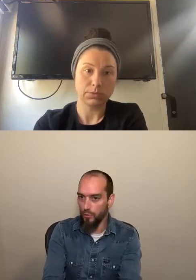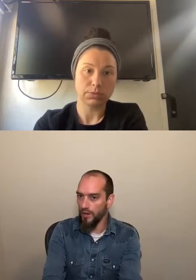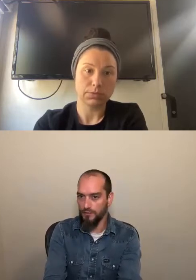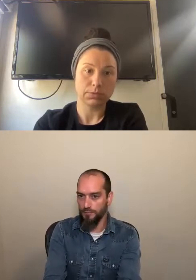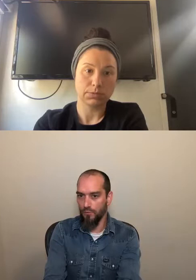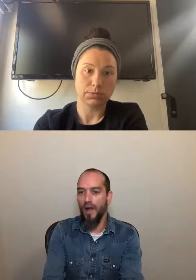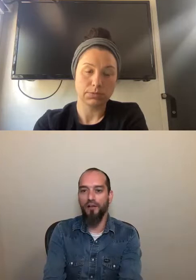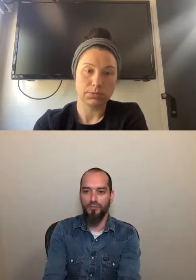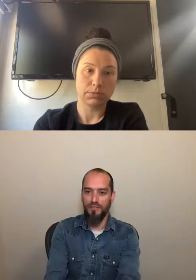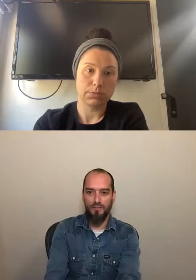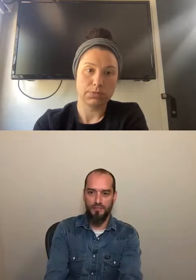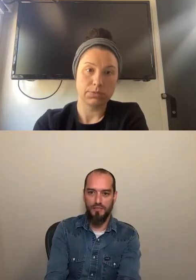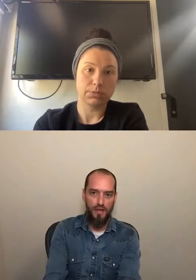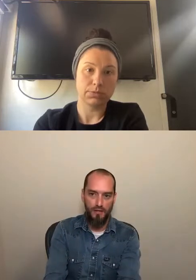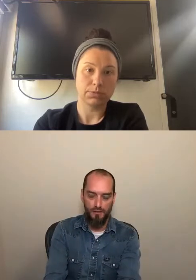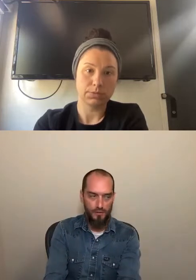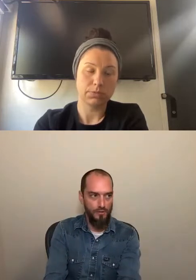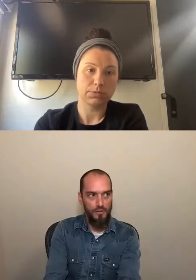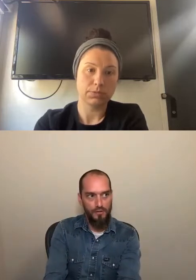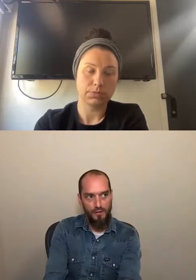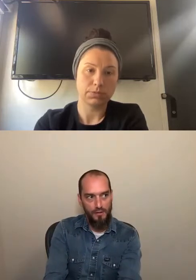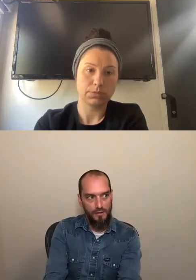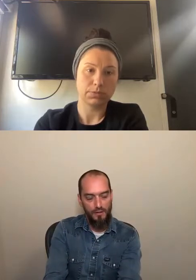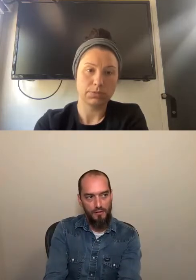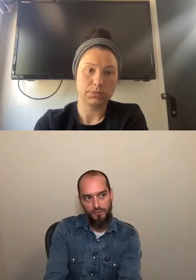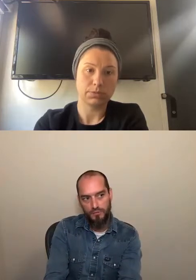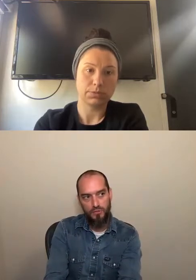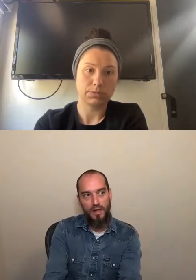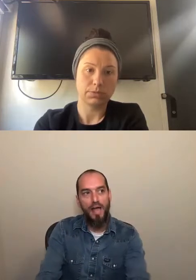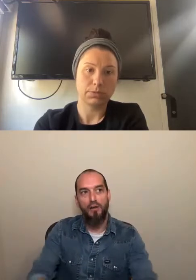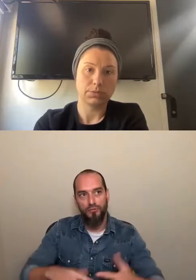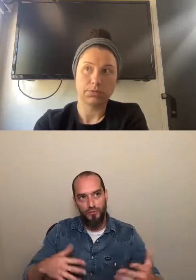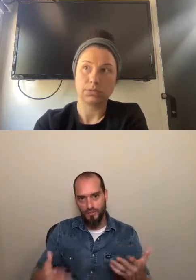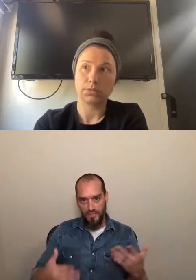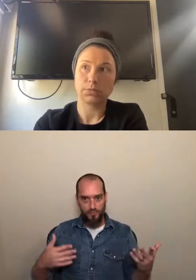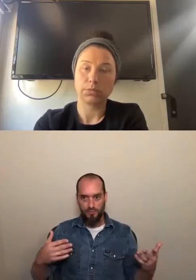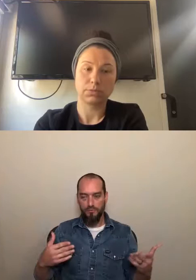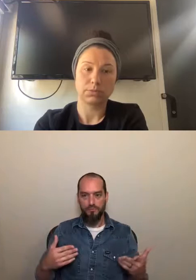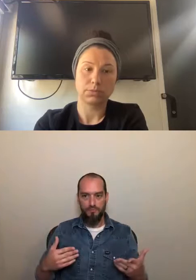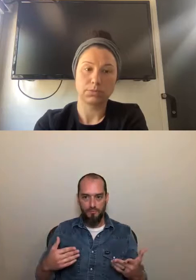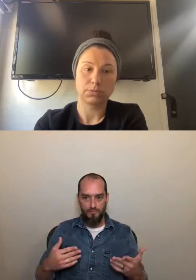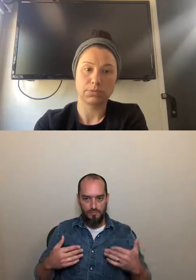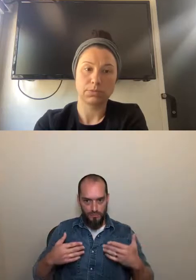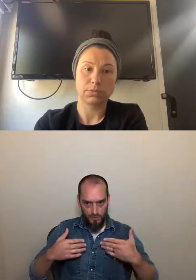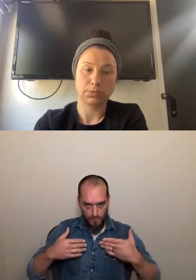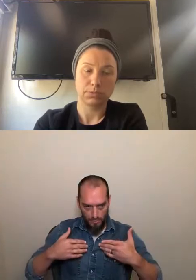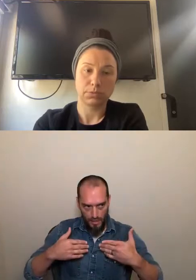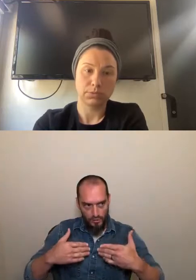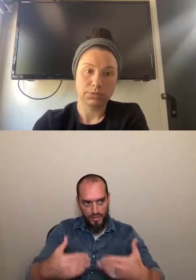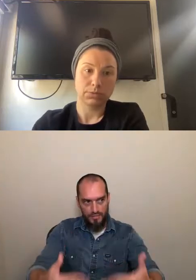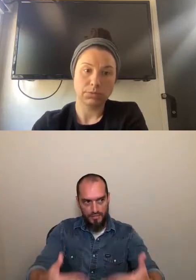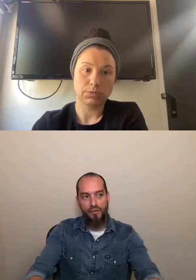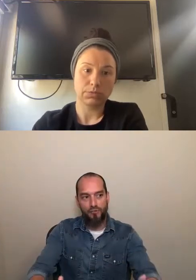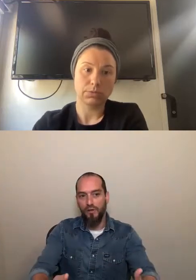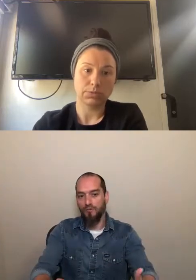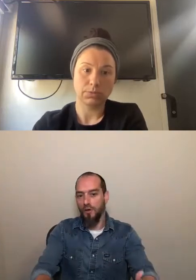million questions about, well, how did you get this data? You know, describe how you took the sample. So I try